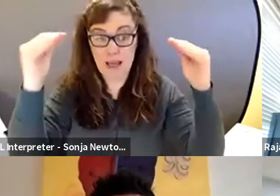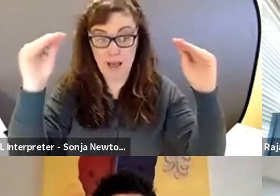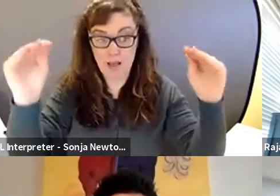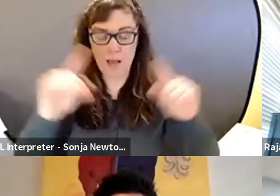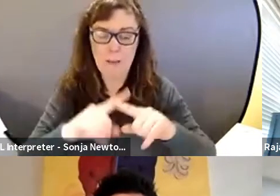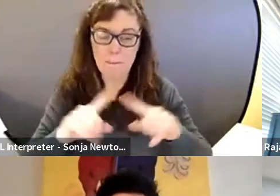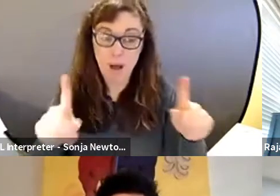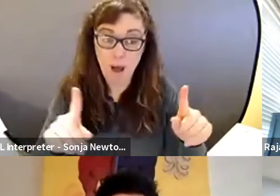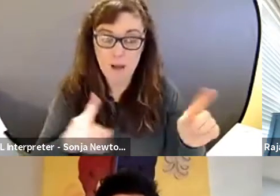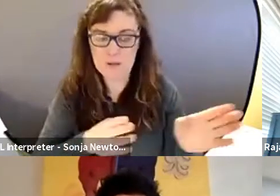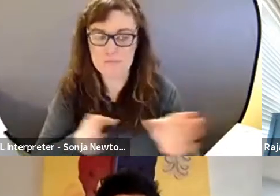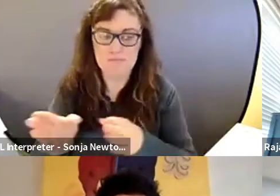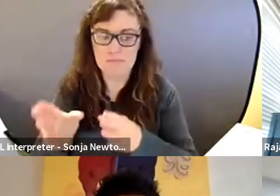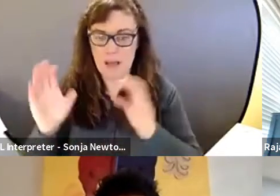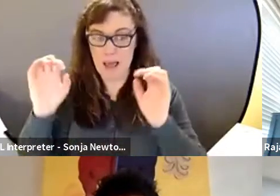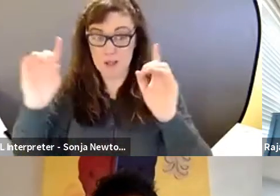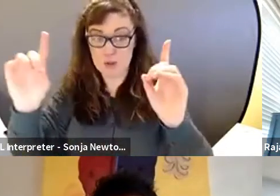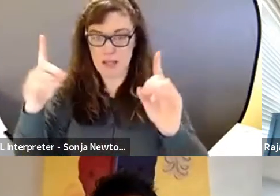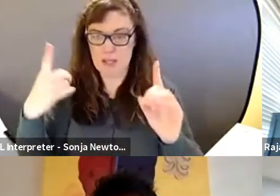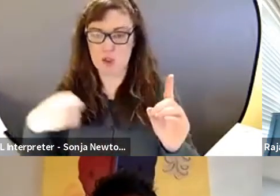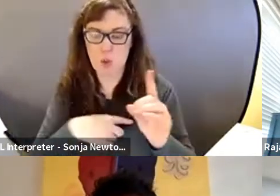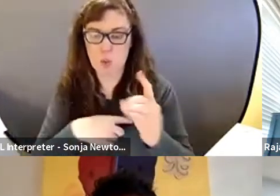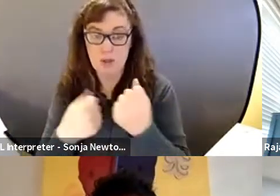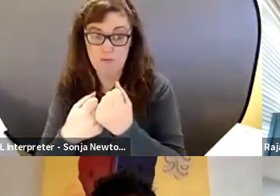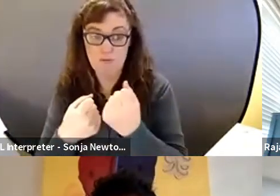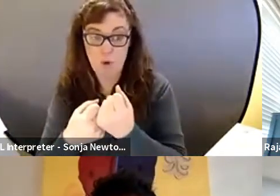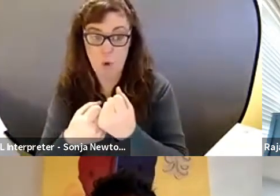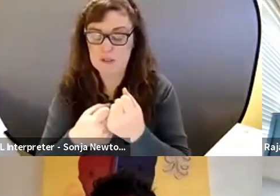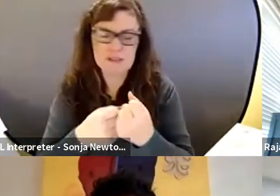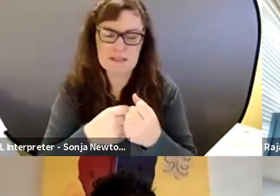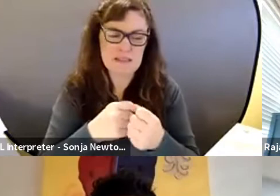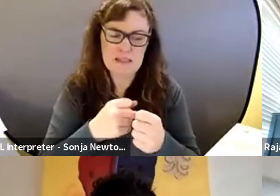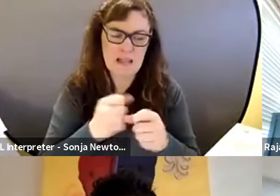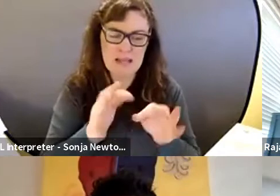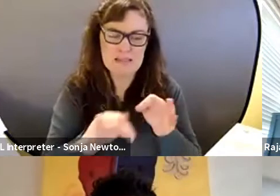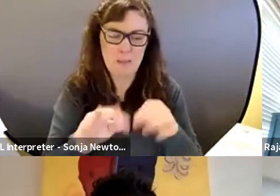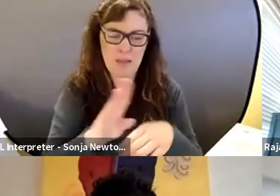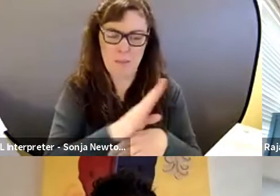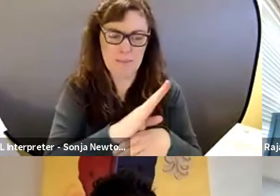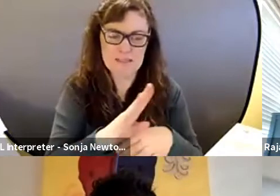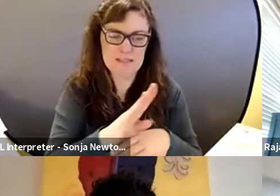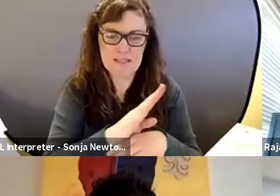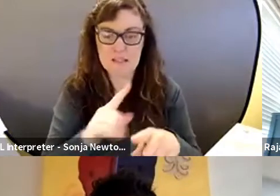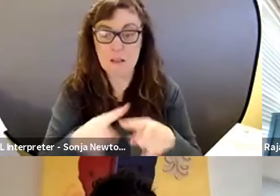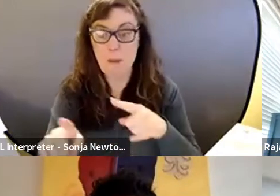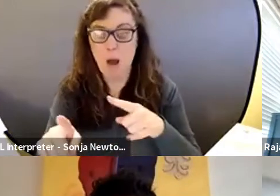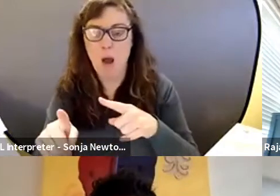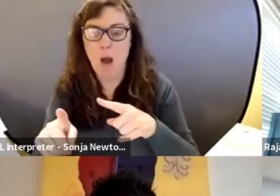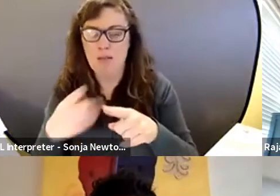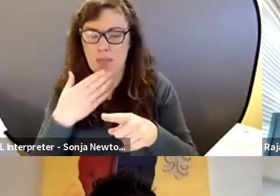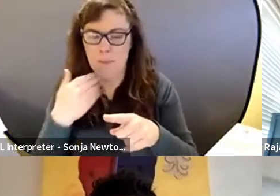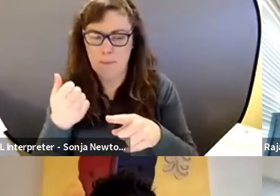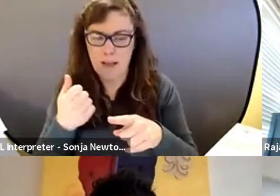we really try to reinforce, rather than just the business connection, is how to do that in the most strategic